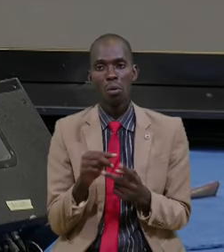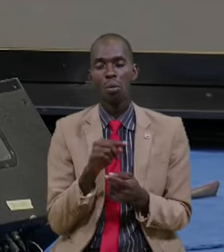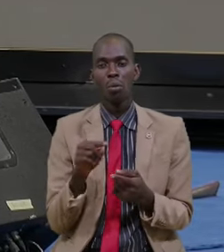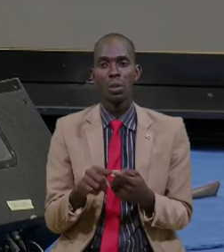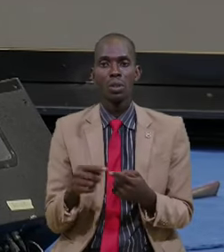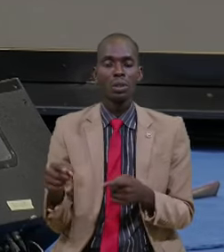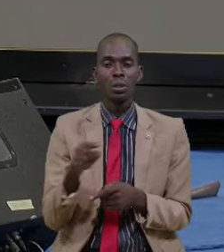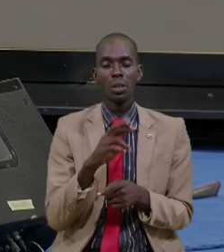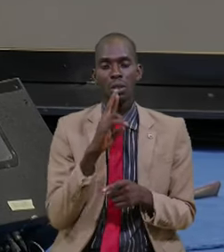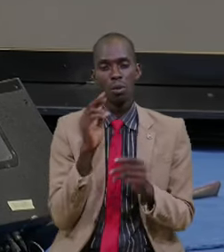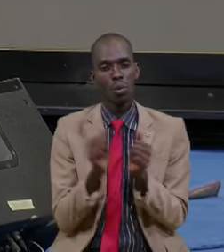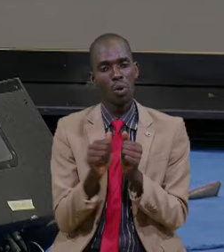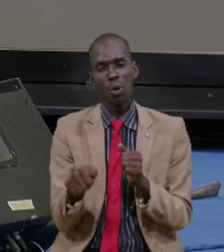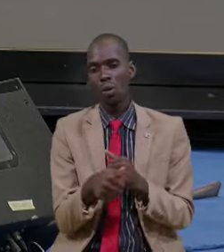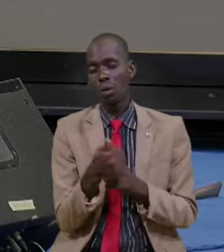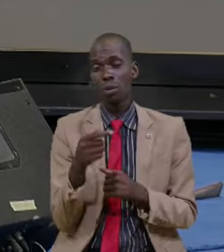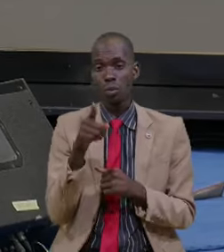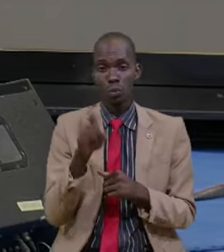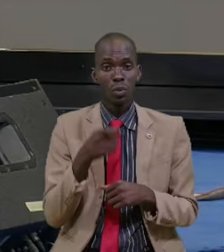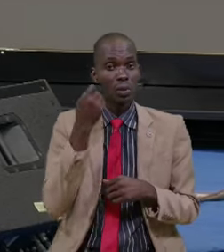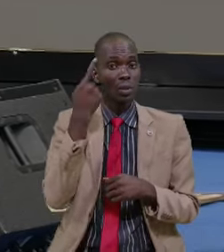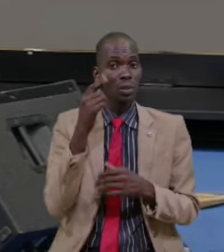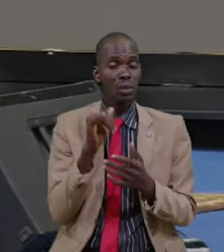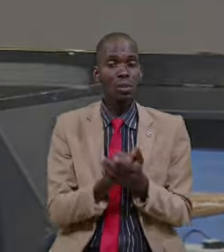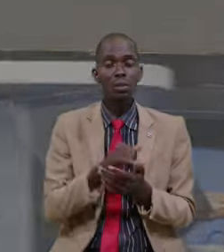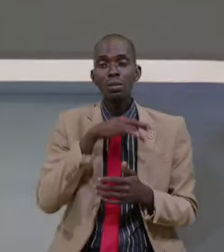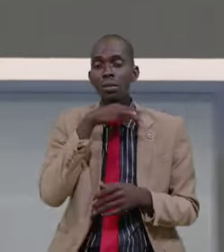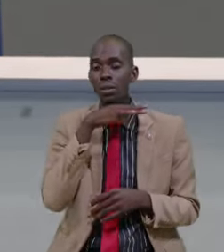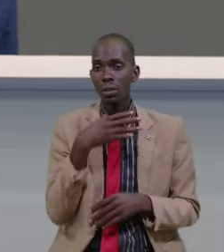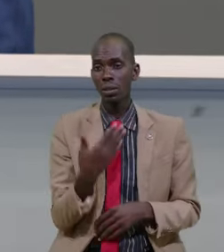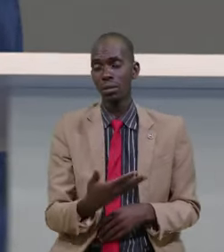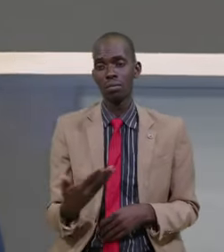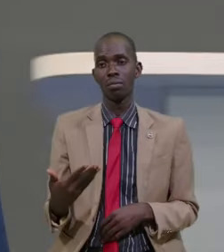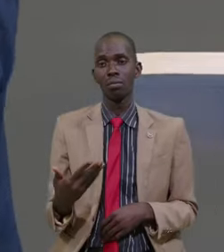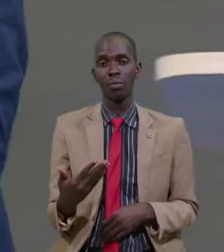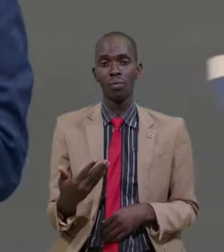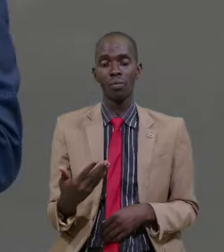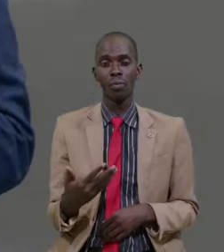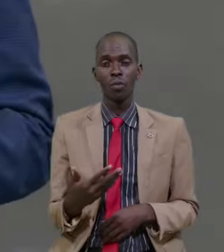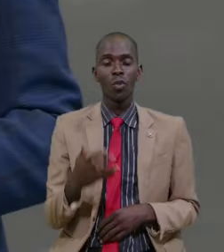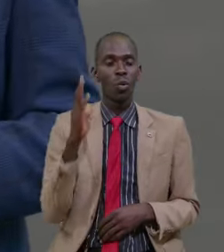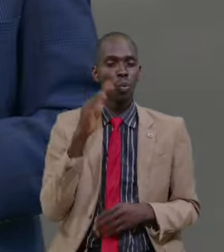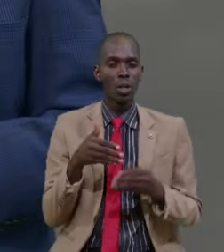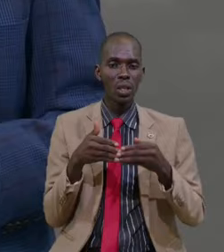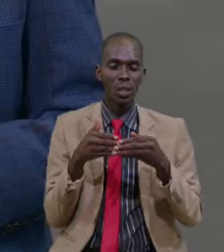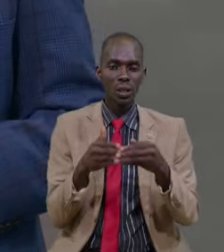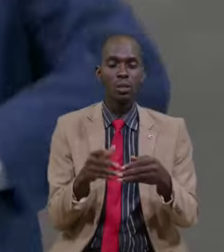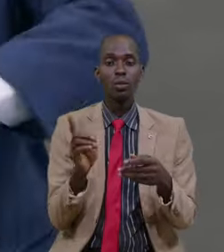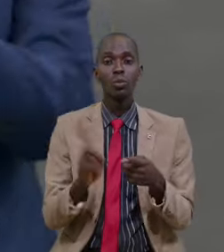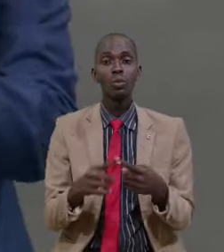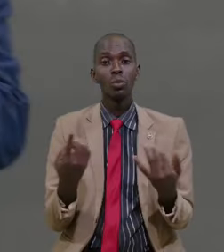with other people? Understand, corruption would lead to condemnation.